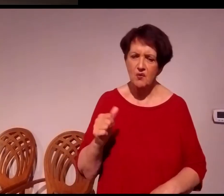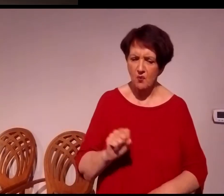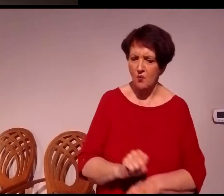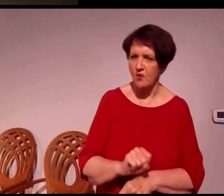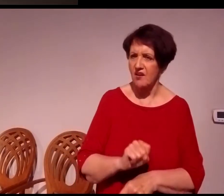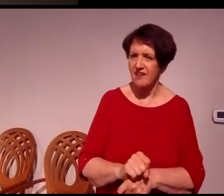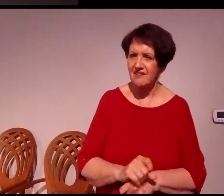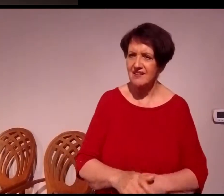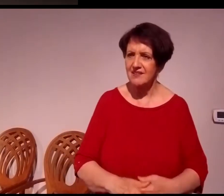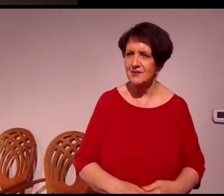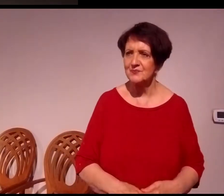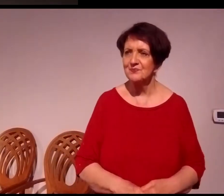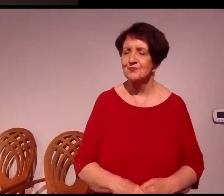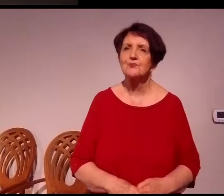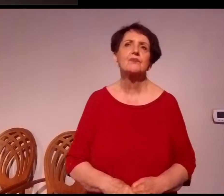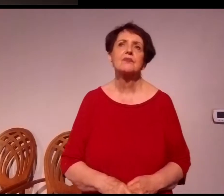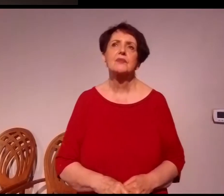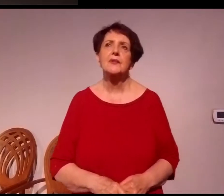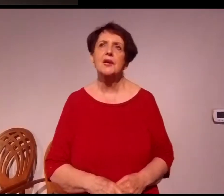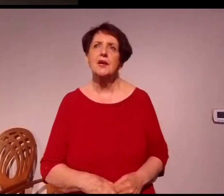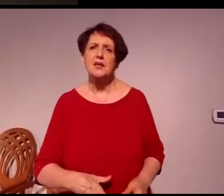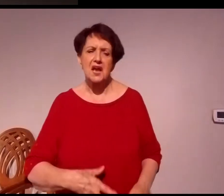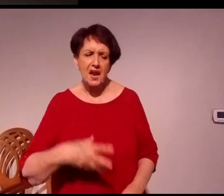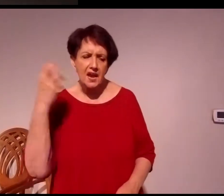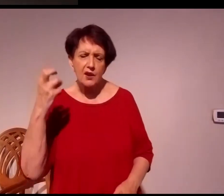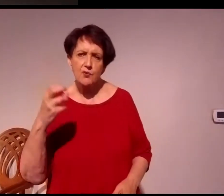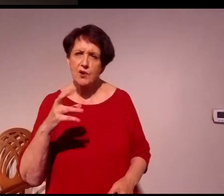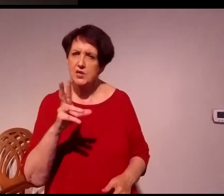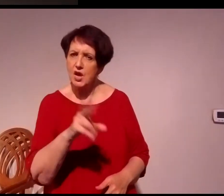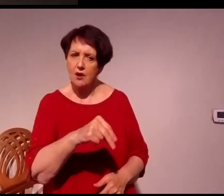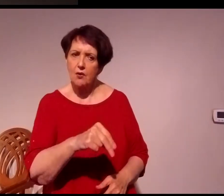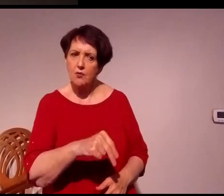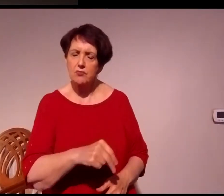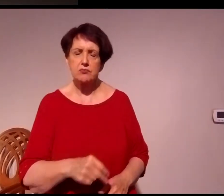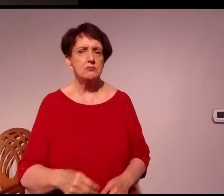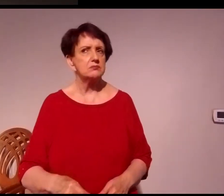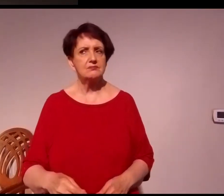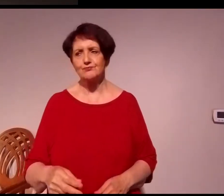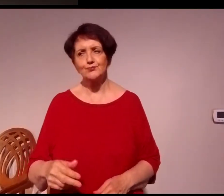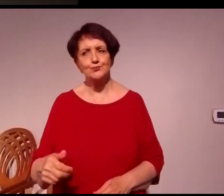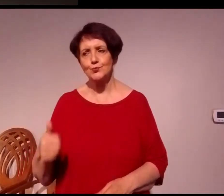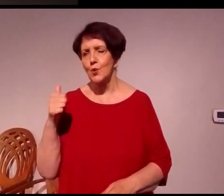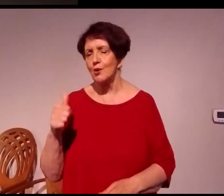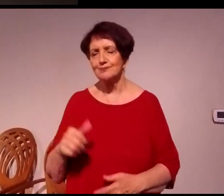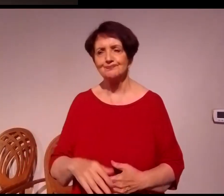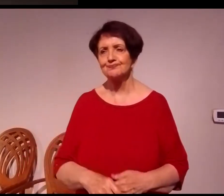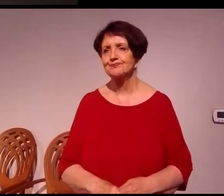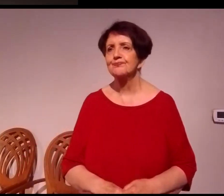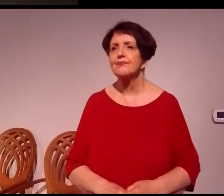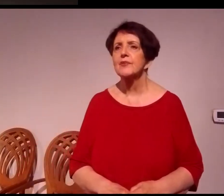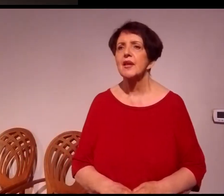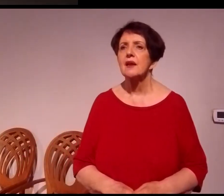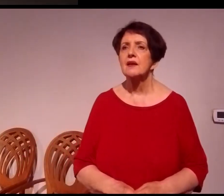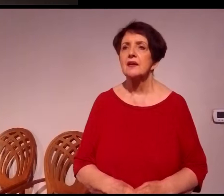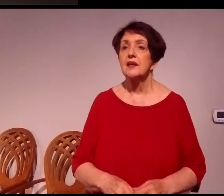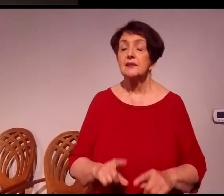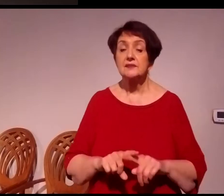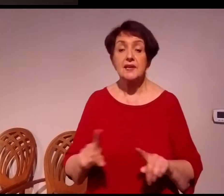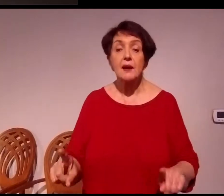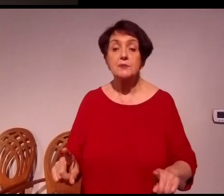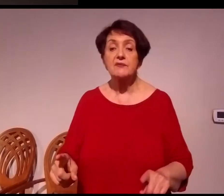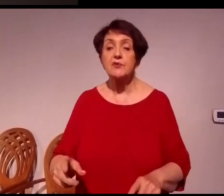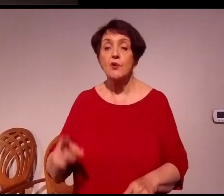right? An angry no is probably not going to do it unless you really have to shout it